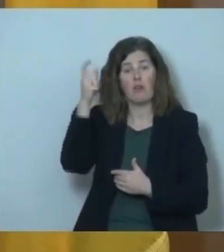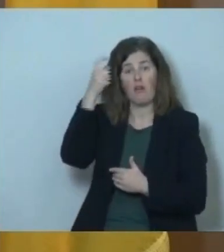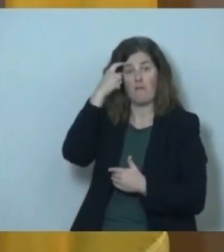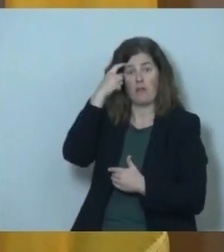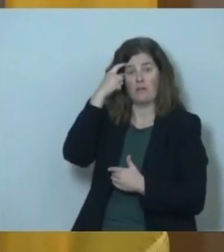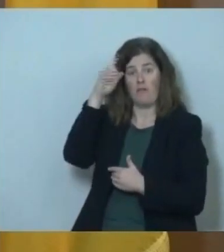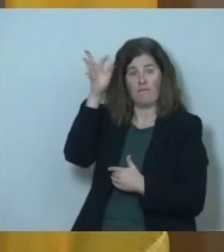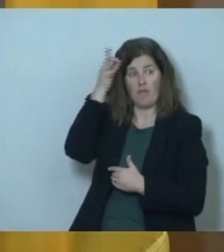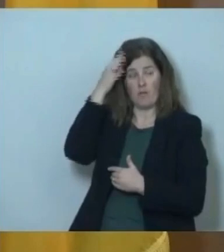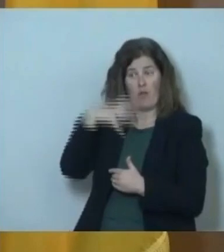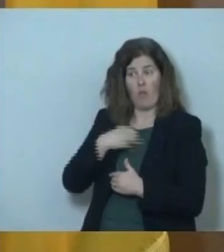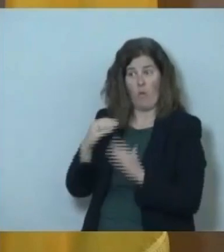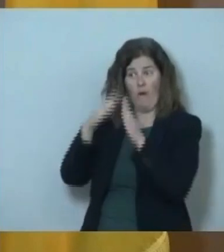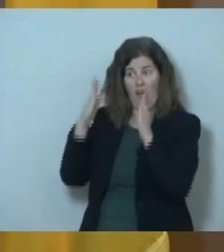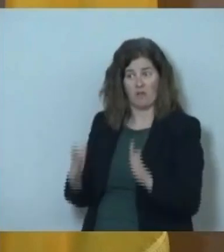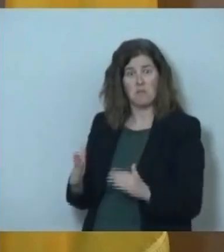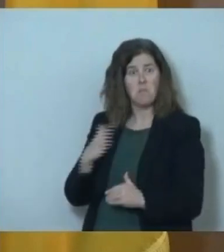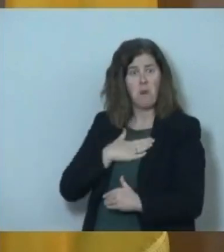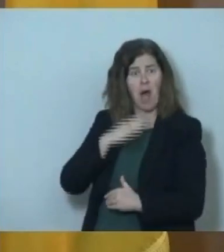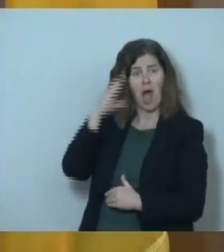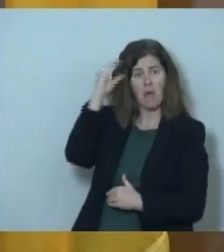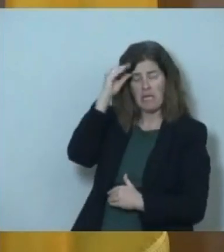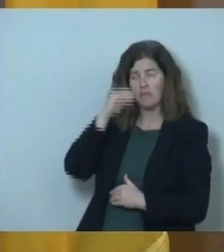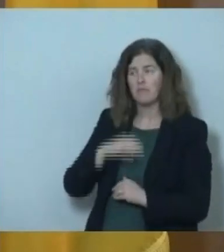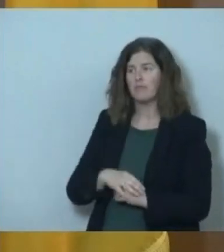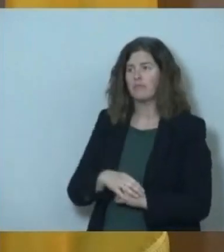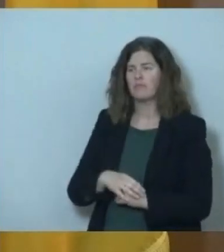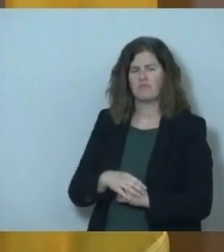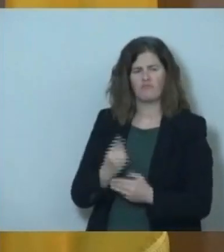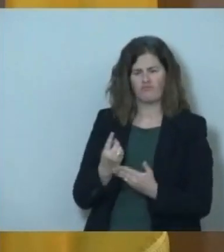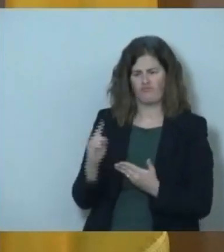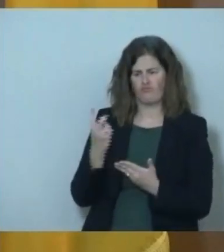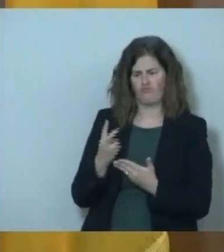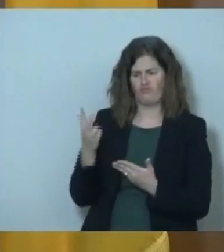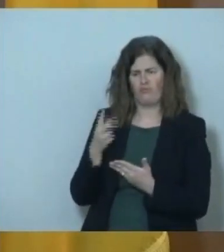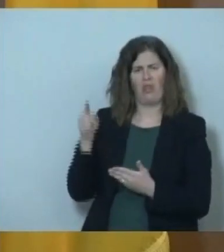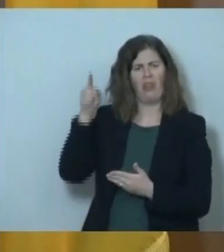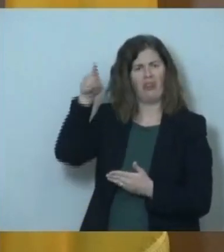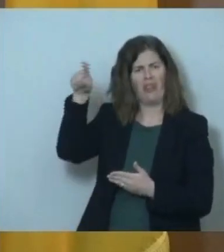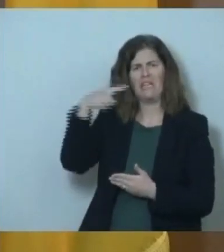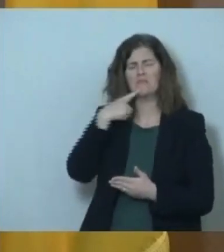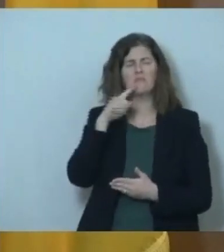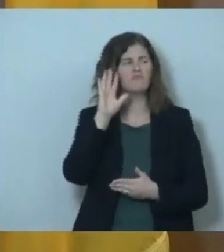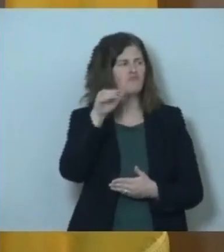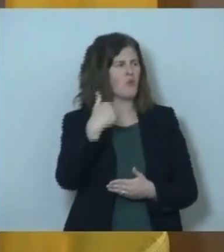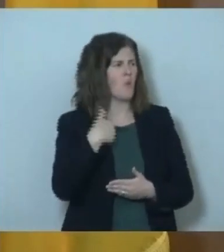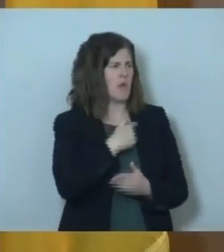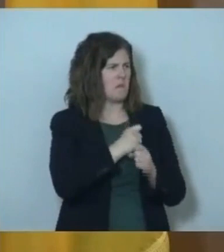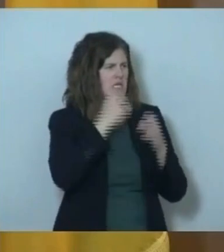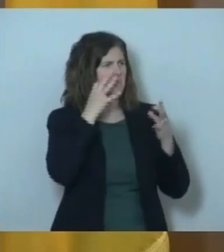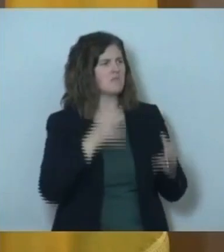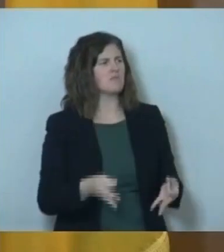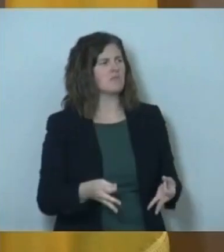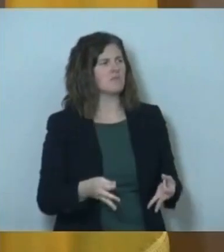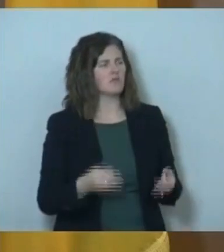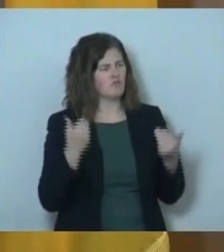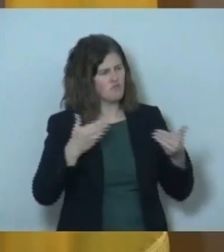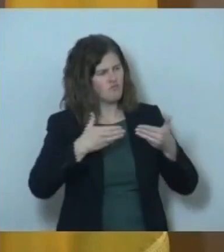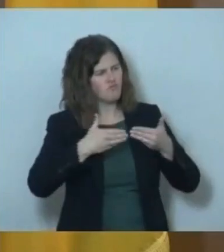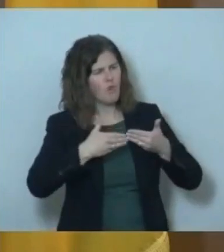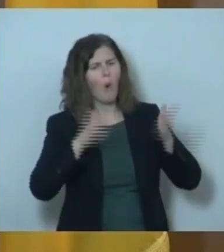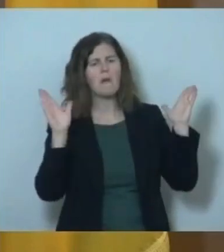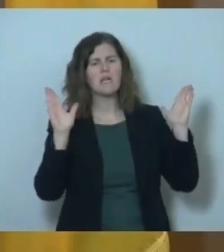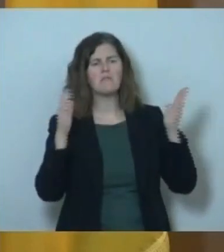my opinion, rightfully so, several weeks ago said, look, as we make decisions to reopen